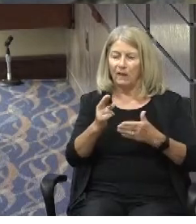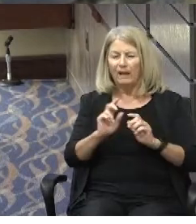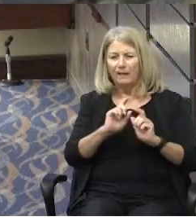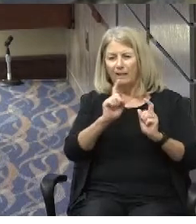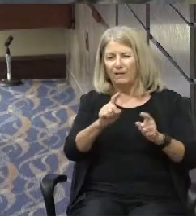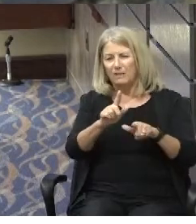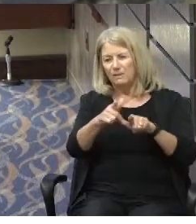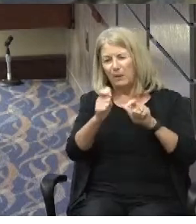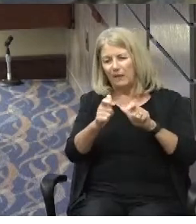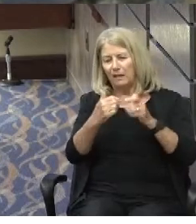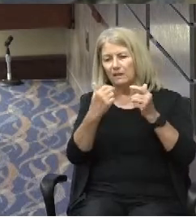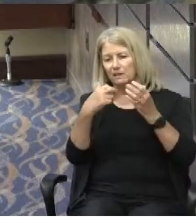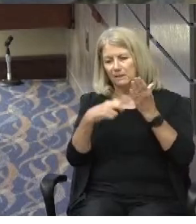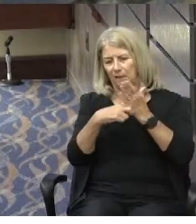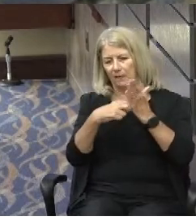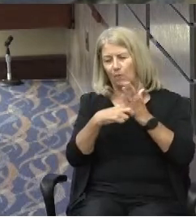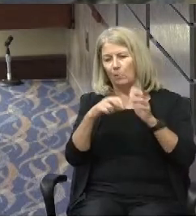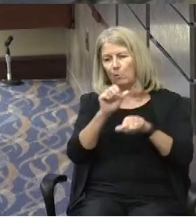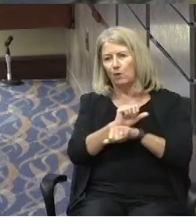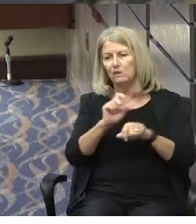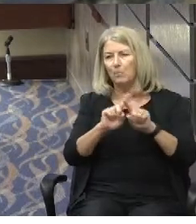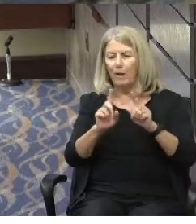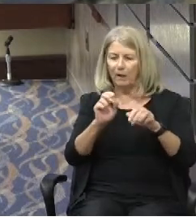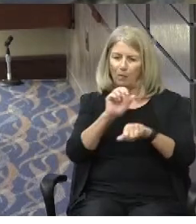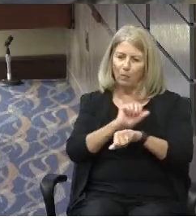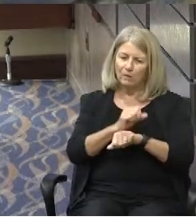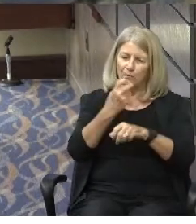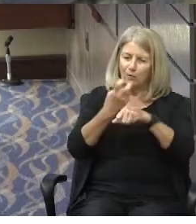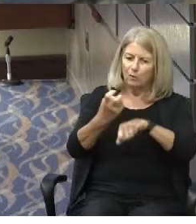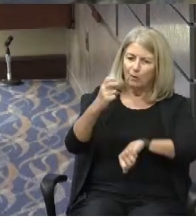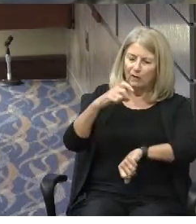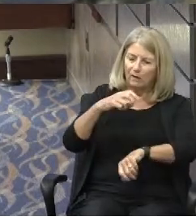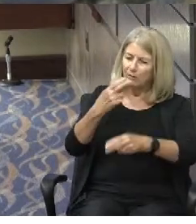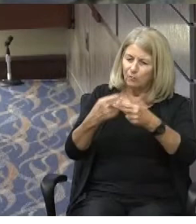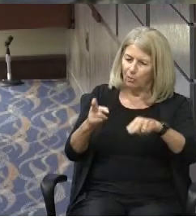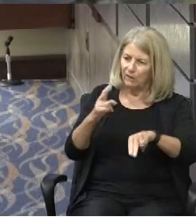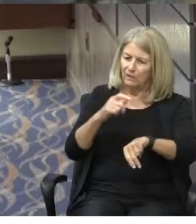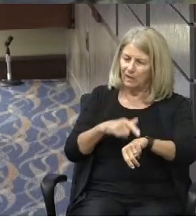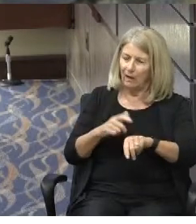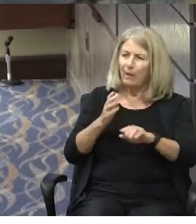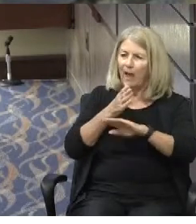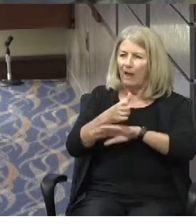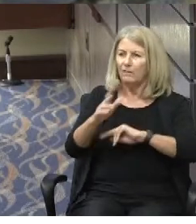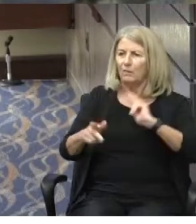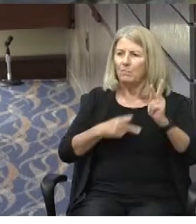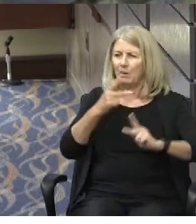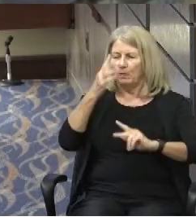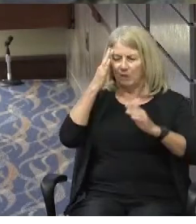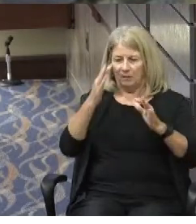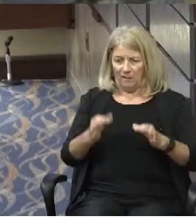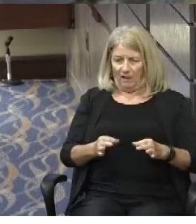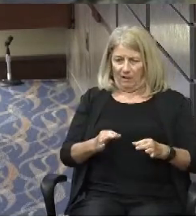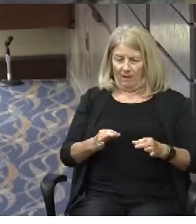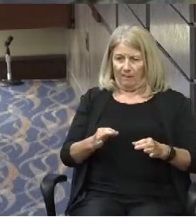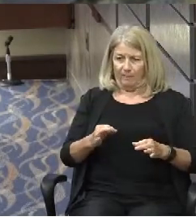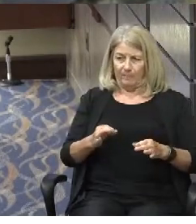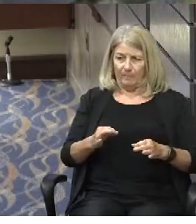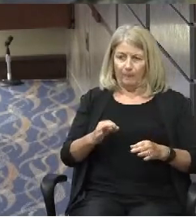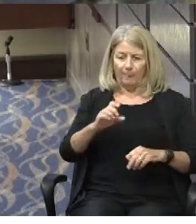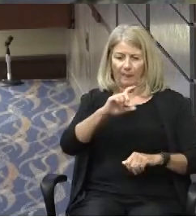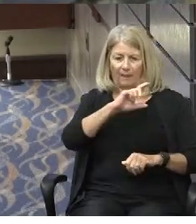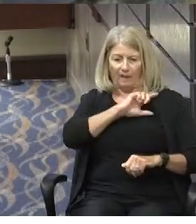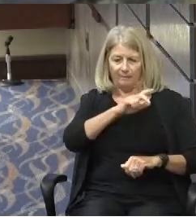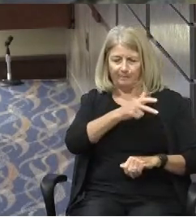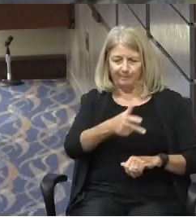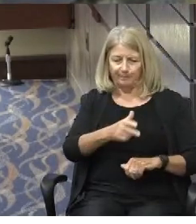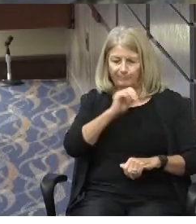works, but it works for a short period of time. After people have determined that the police officers aren't there anymore or